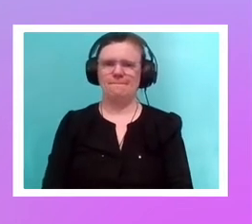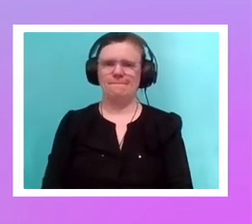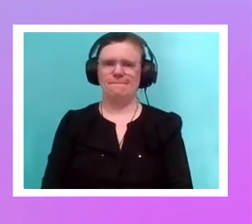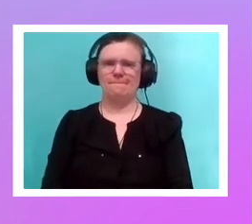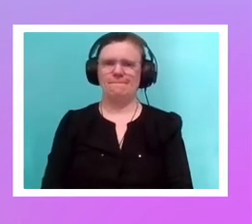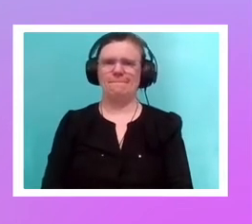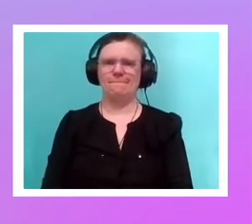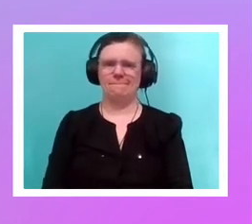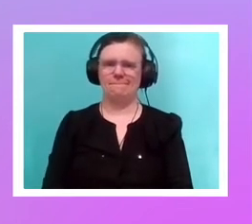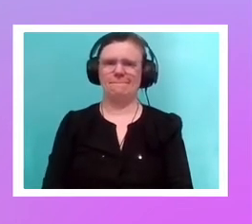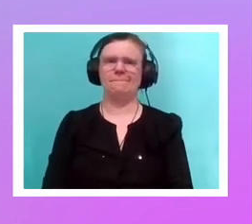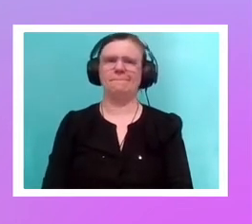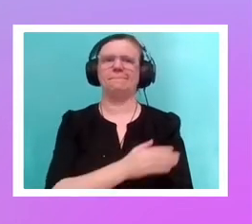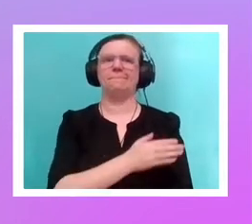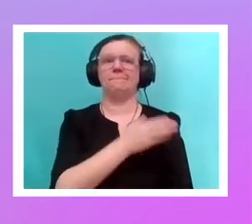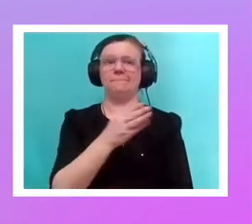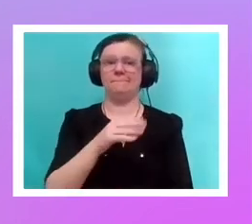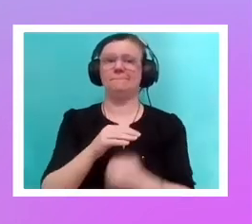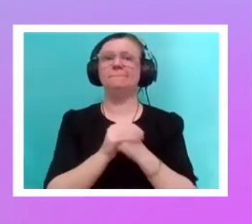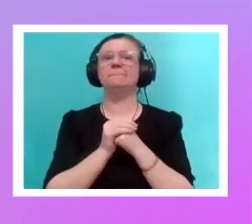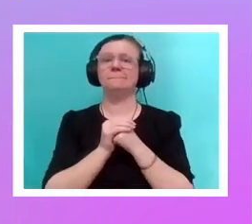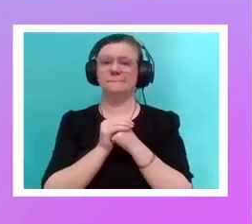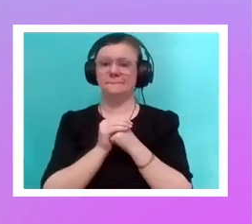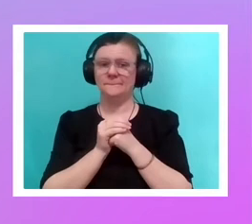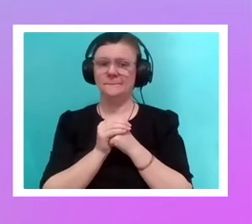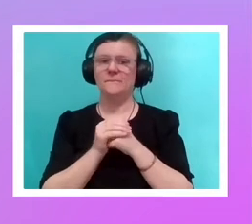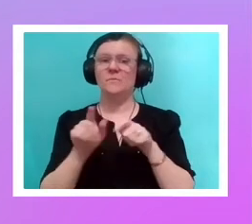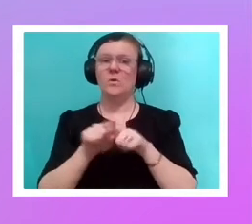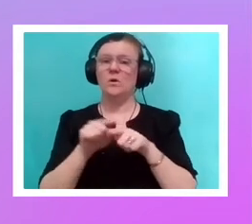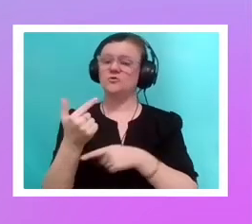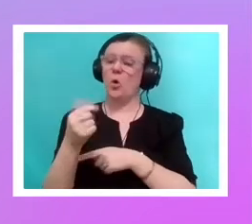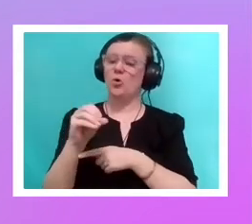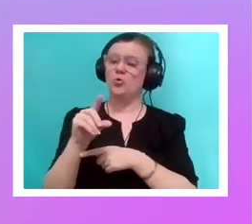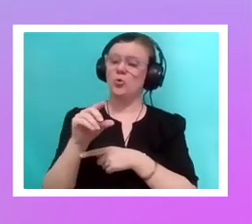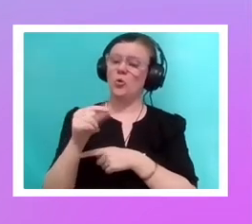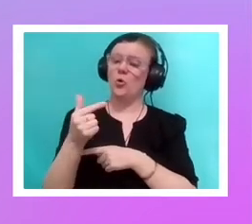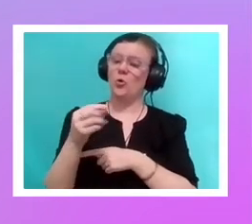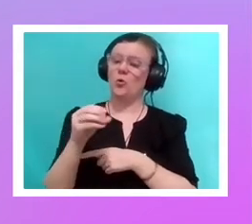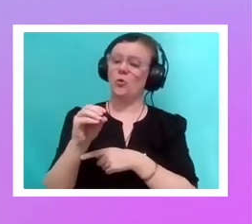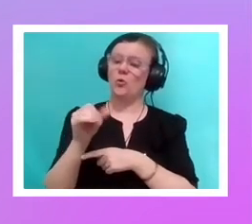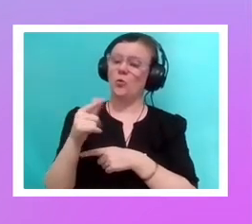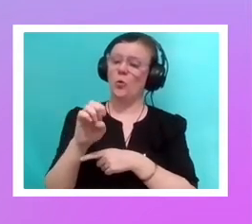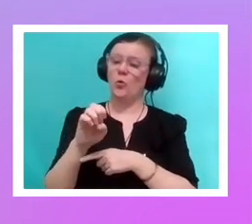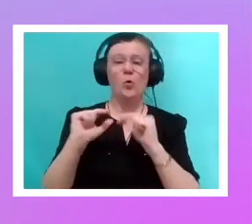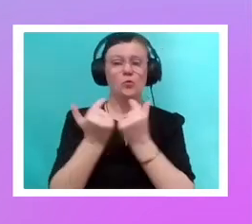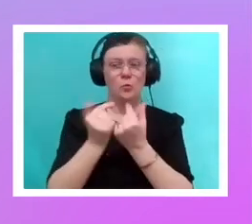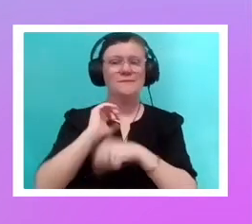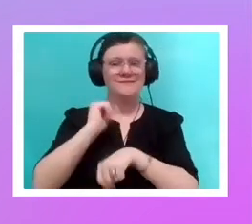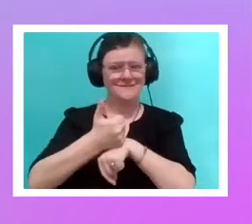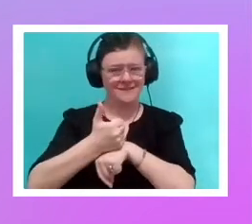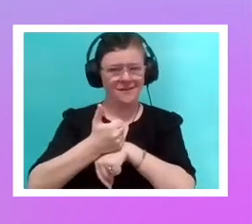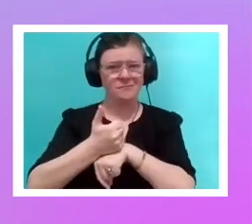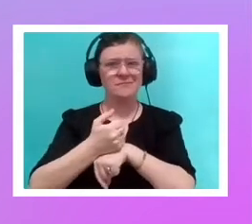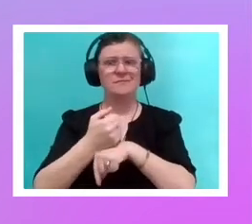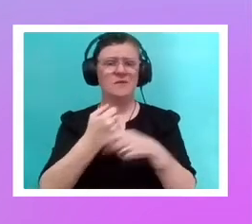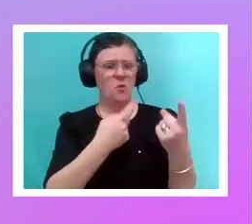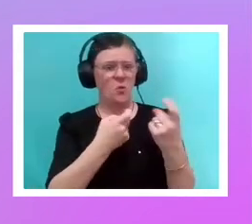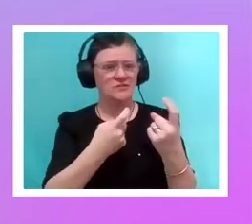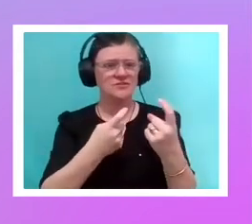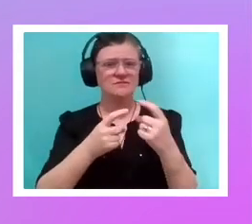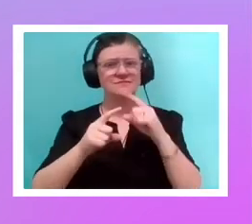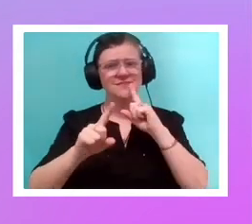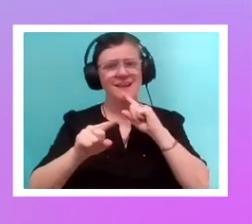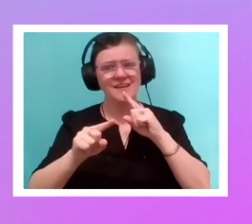We also set up a cross-government accessibility community Google group for questions and to share experiences and best practice. This was